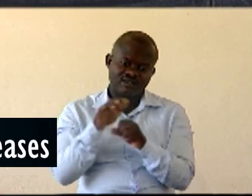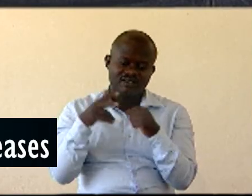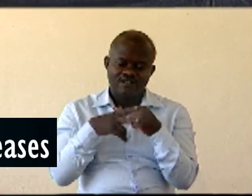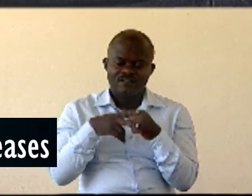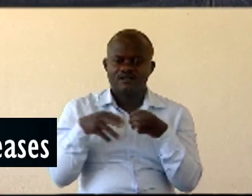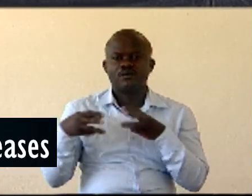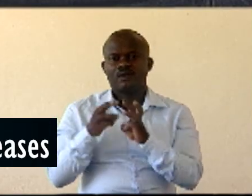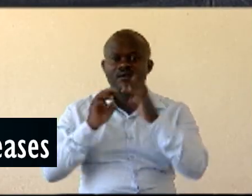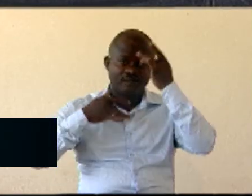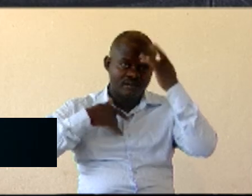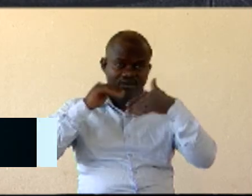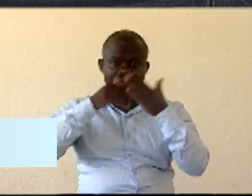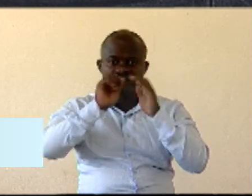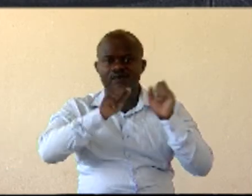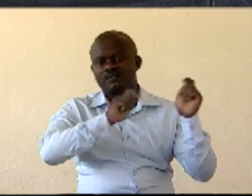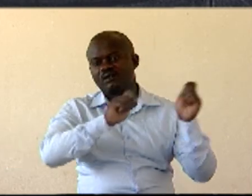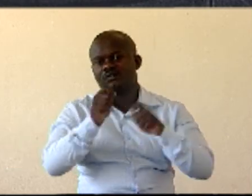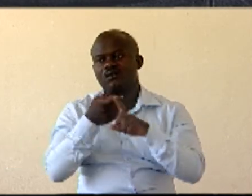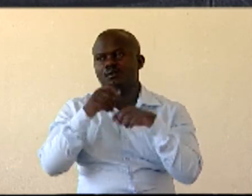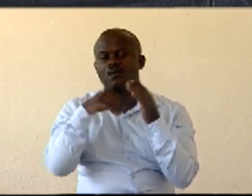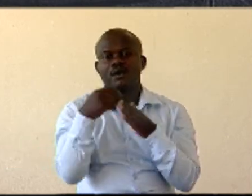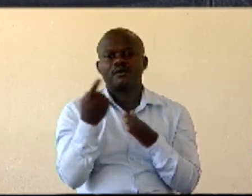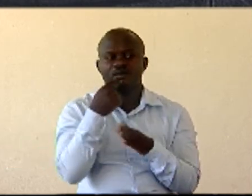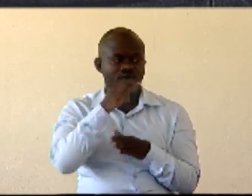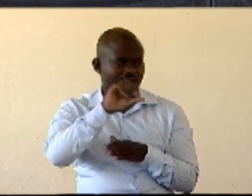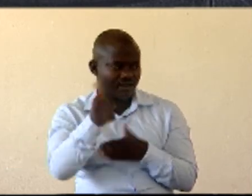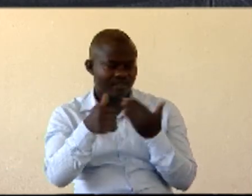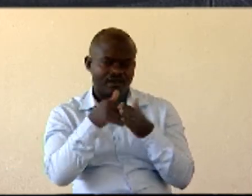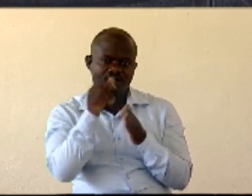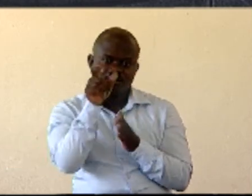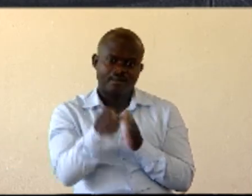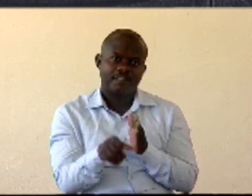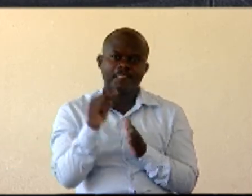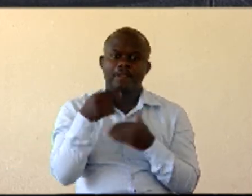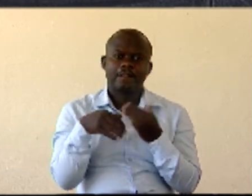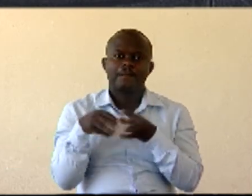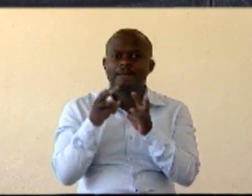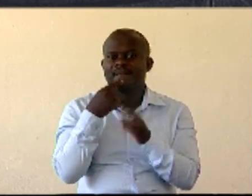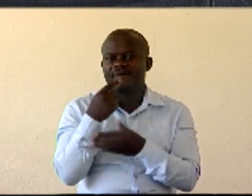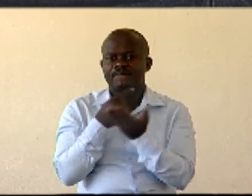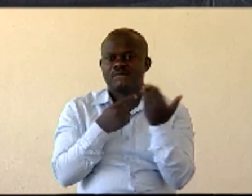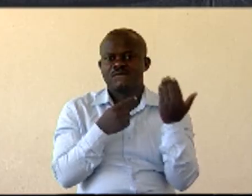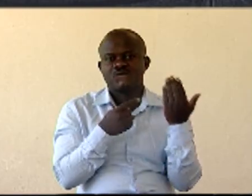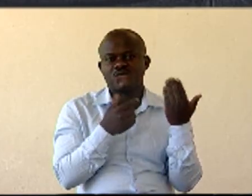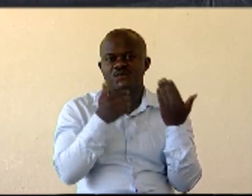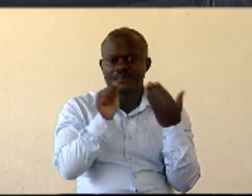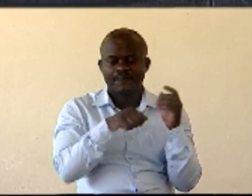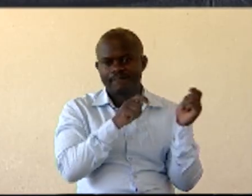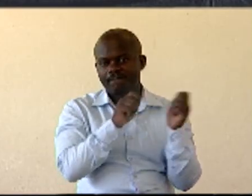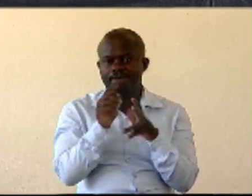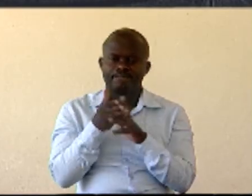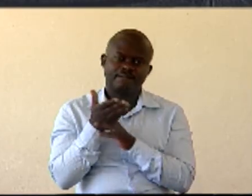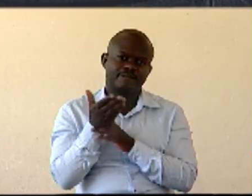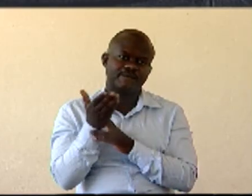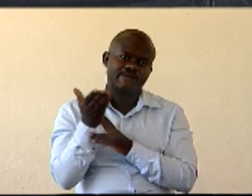the diseases can be transmitted from one person to another person. We said one way is air. The disease can be transmitted through